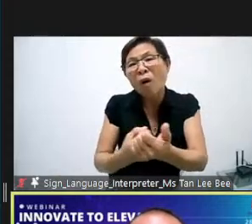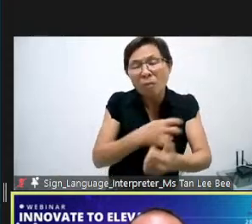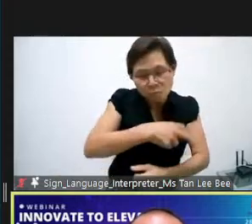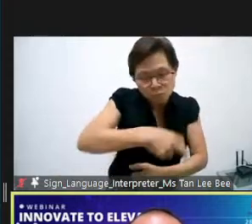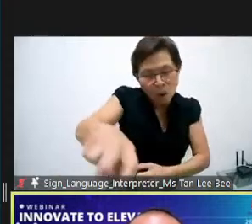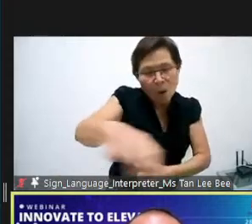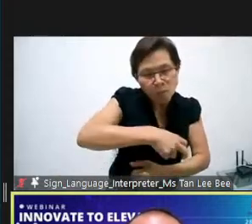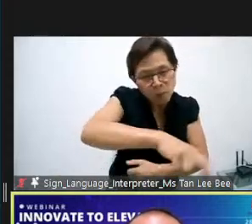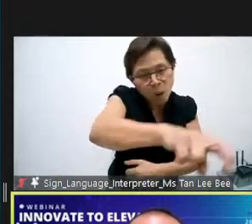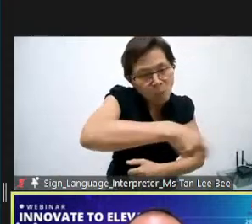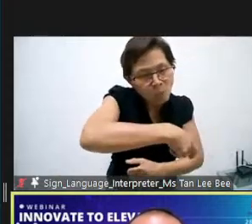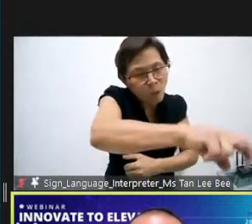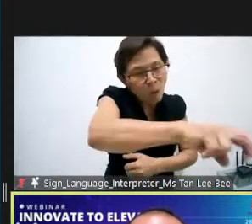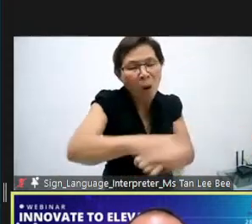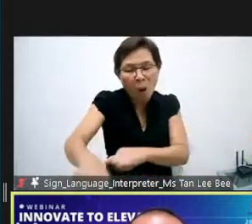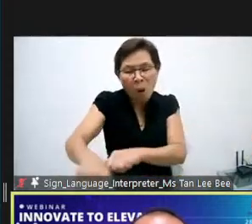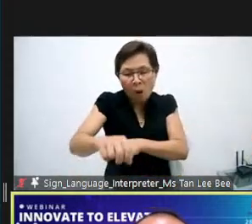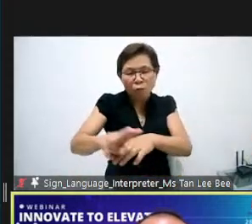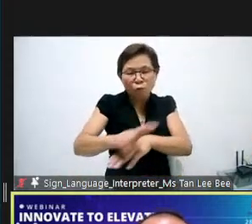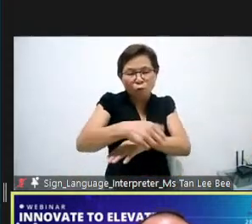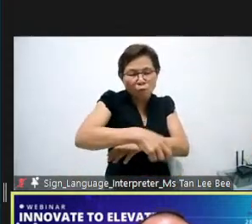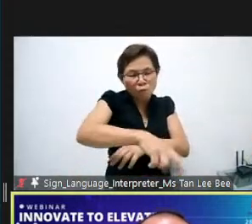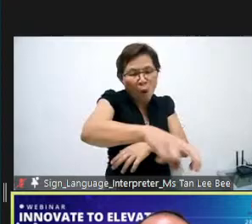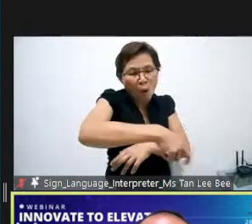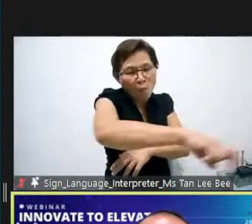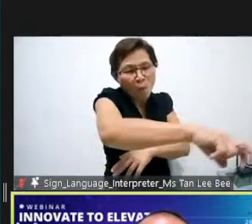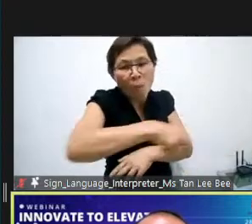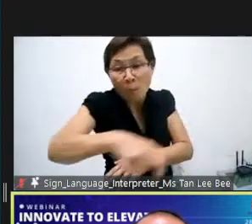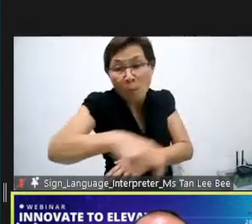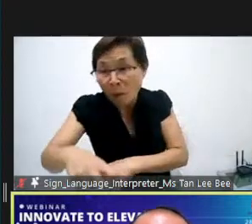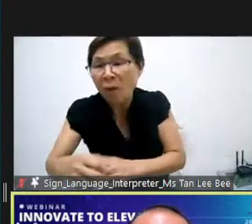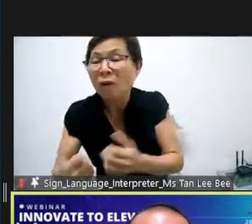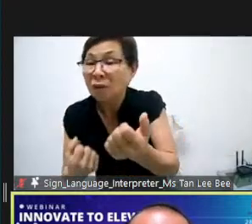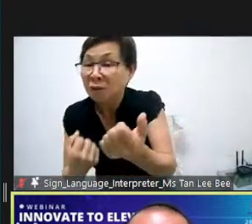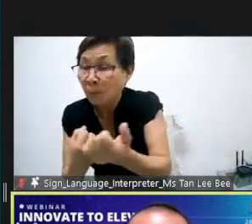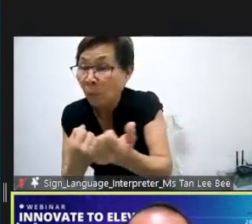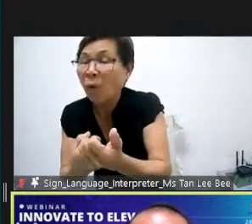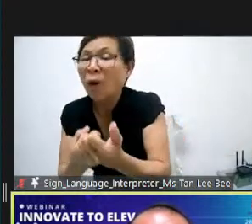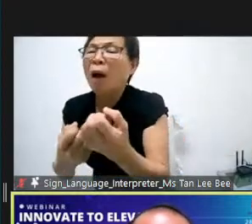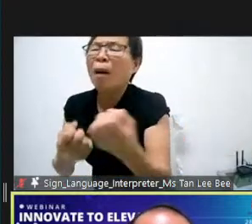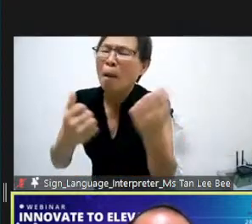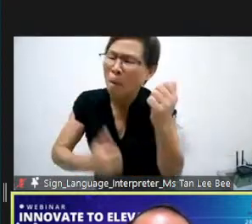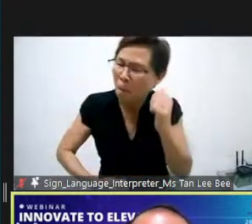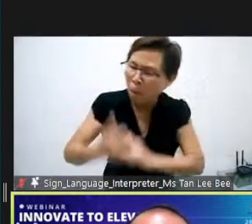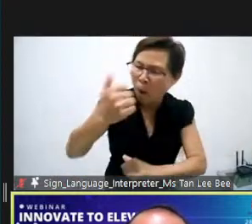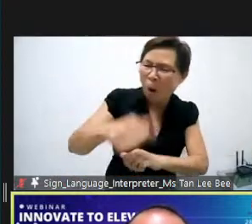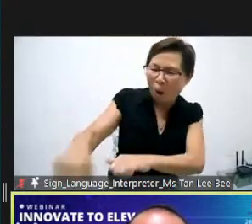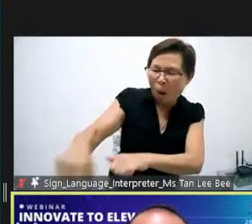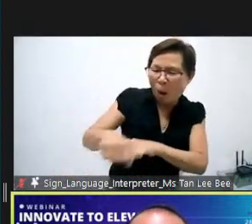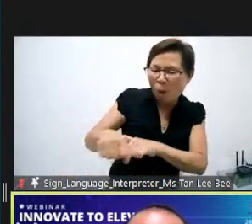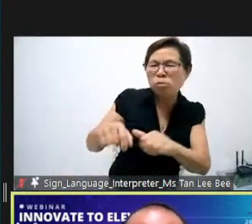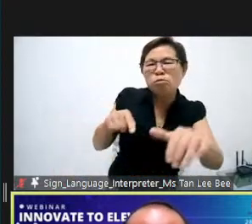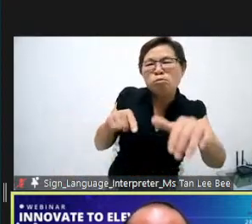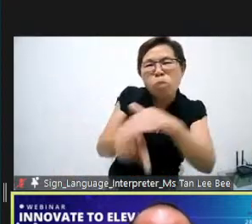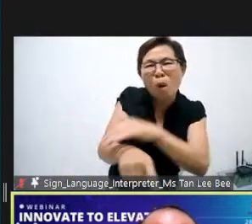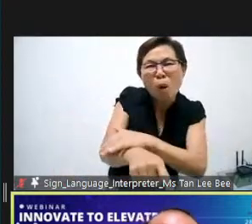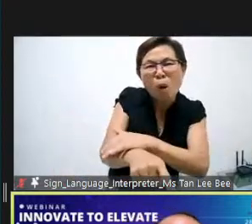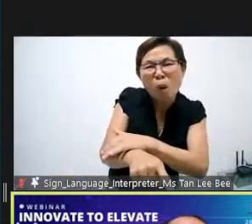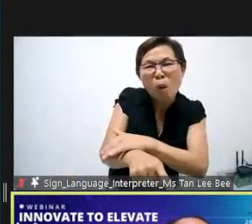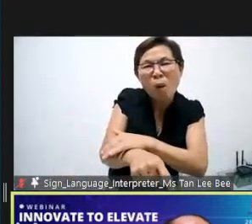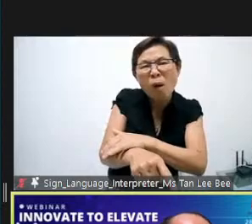the deep mud or everything like that. However, most of the horses are killed, suffered